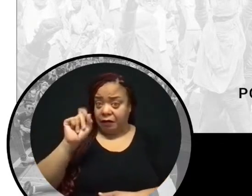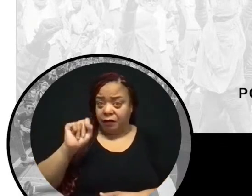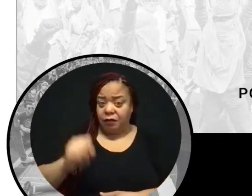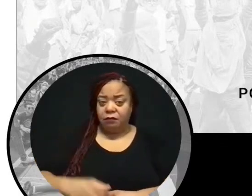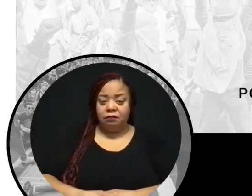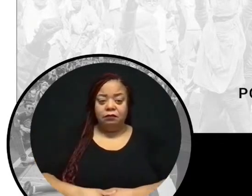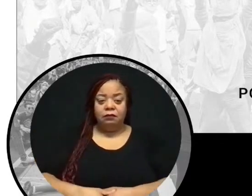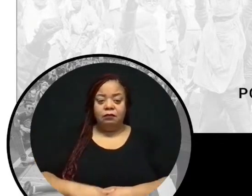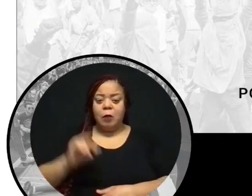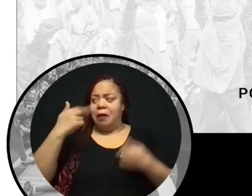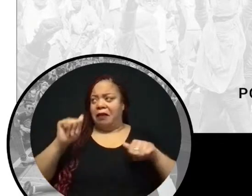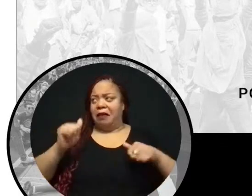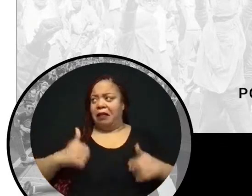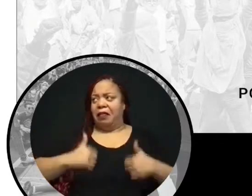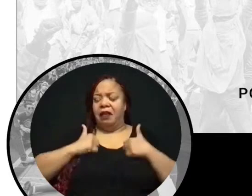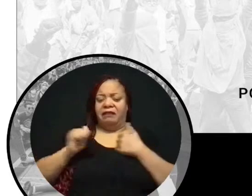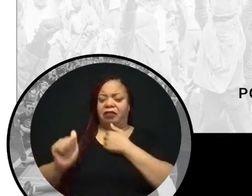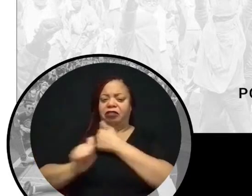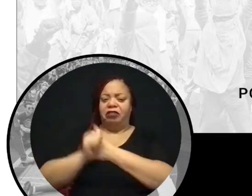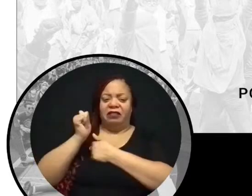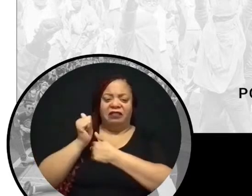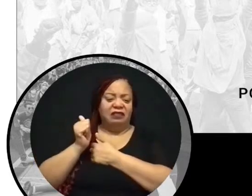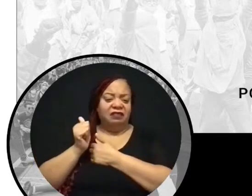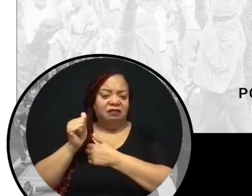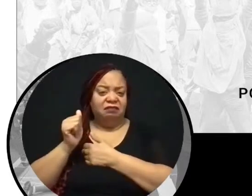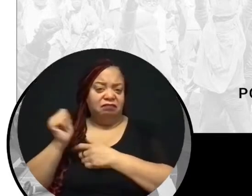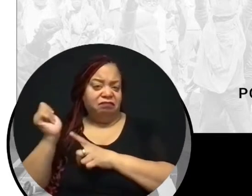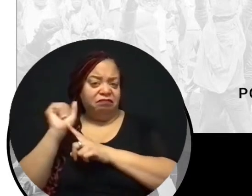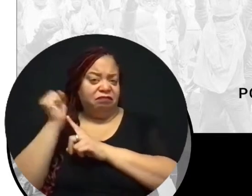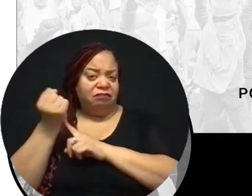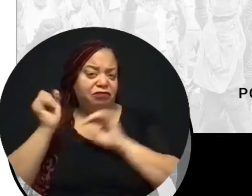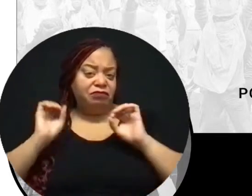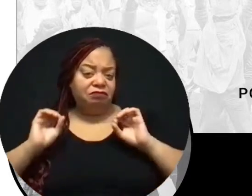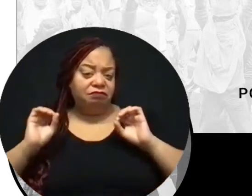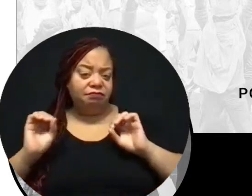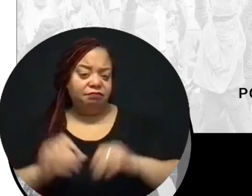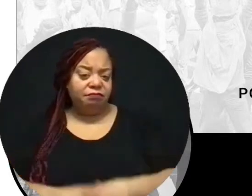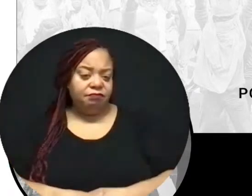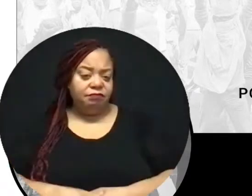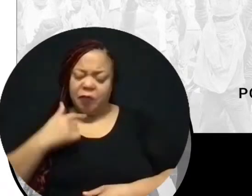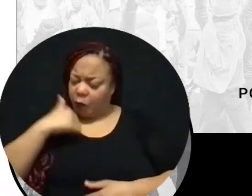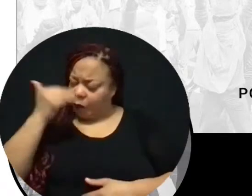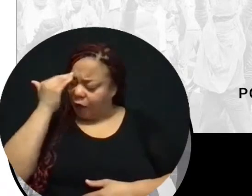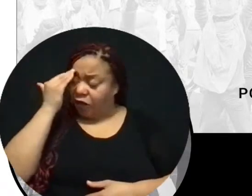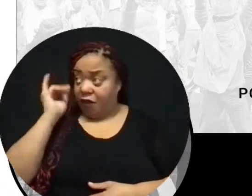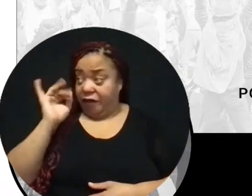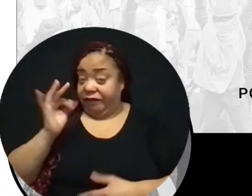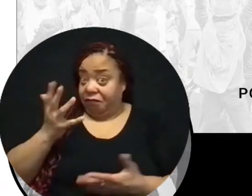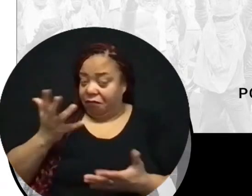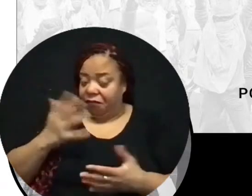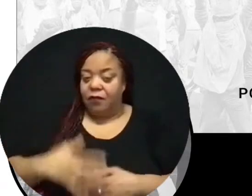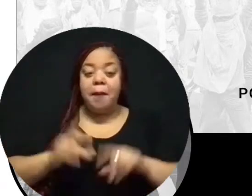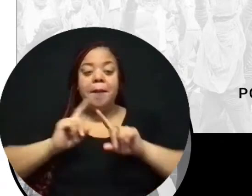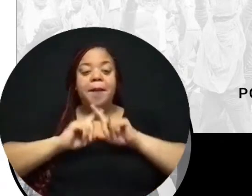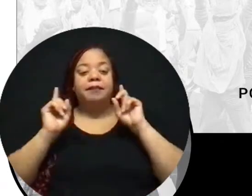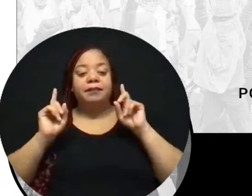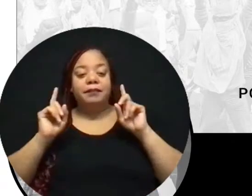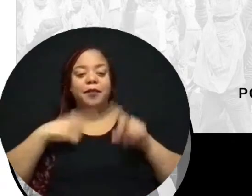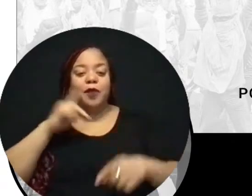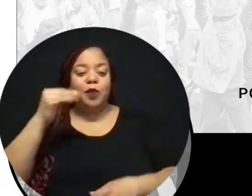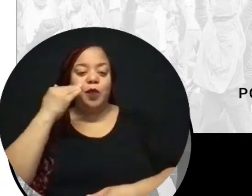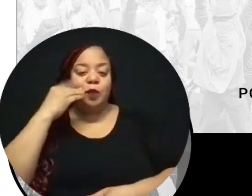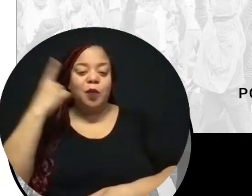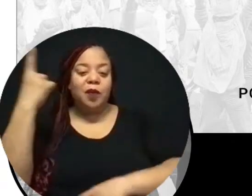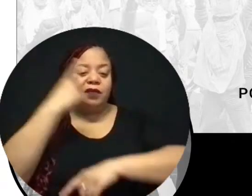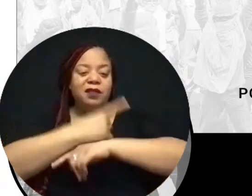my last breath and cease to exist in this body. One day I'll die. Most of the time, I don't think about